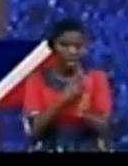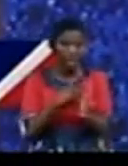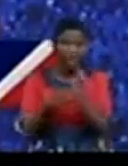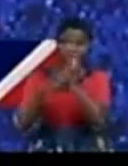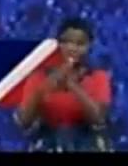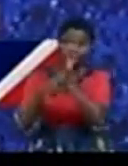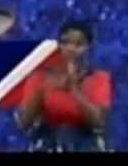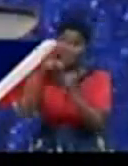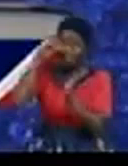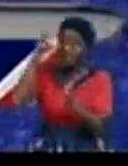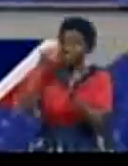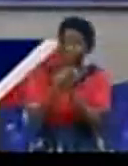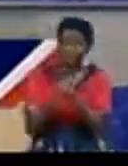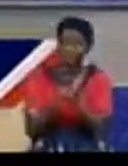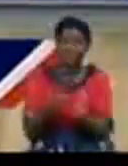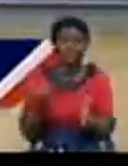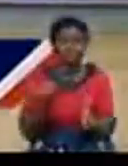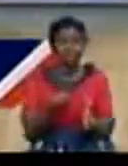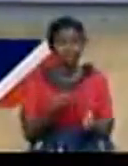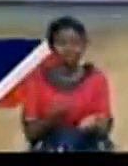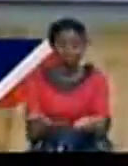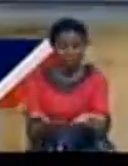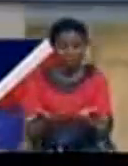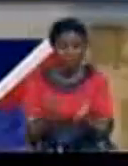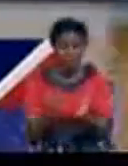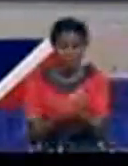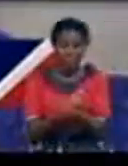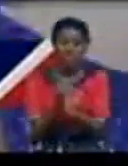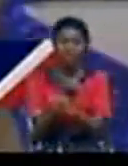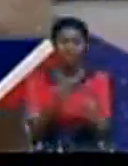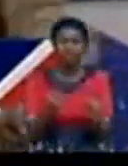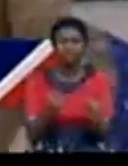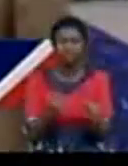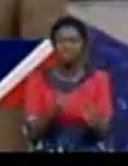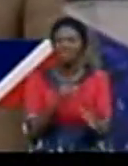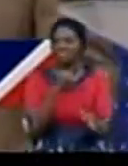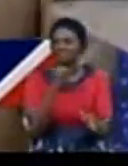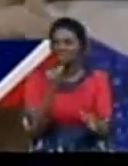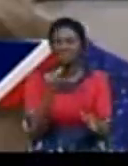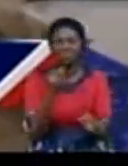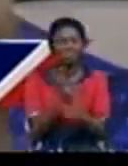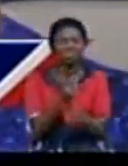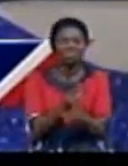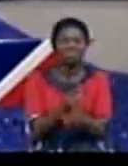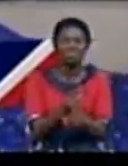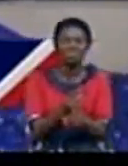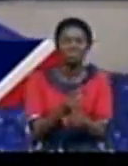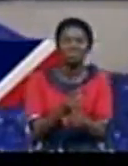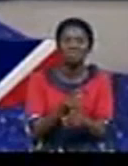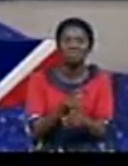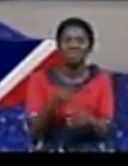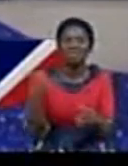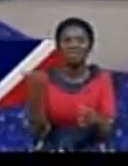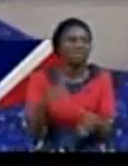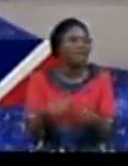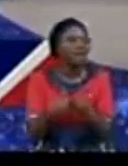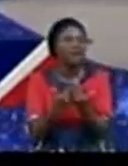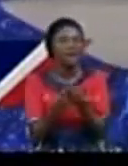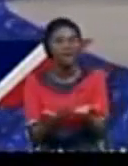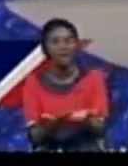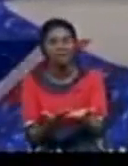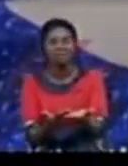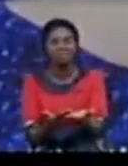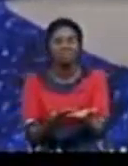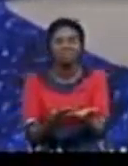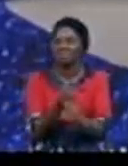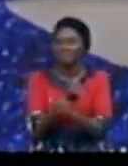want that salvation. Not a so-so salvation. Not a make-believe